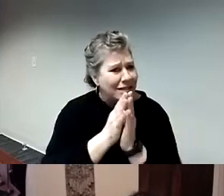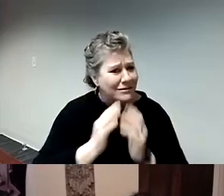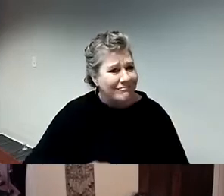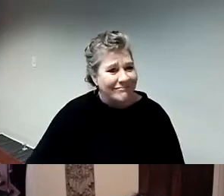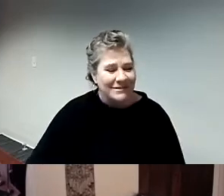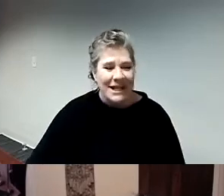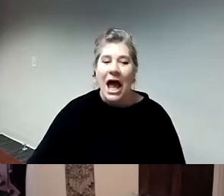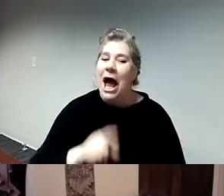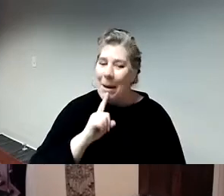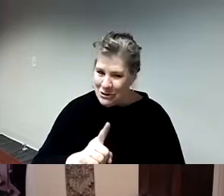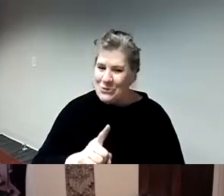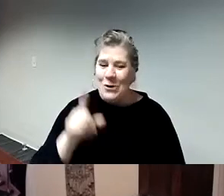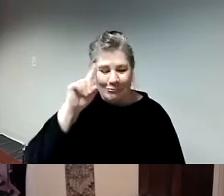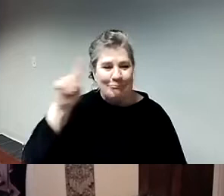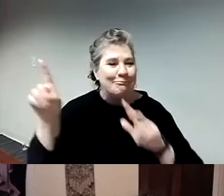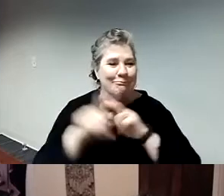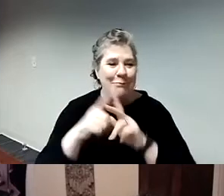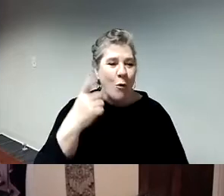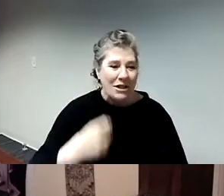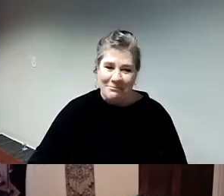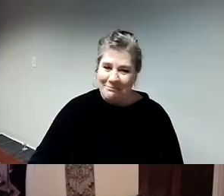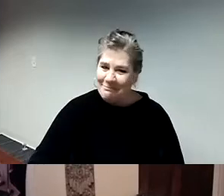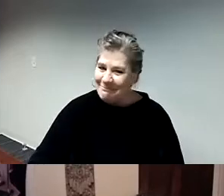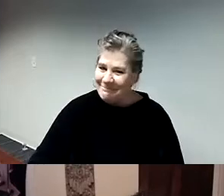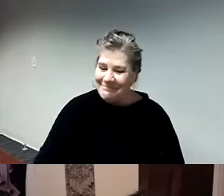I bet you have a question.